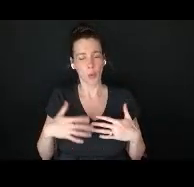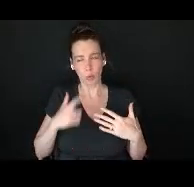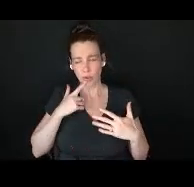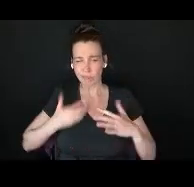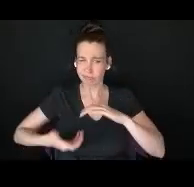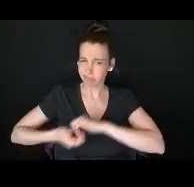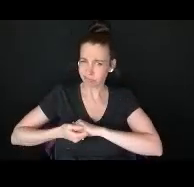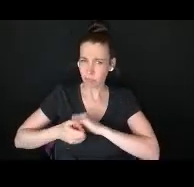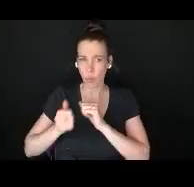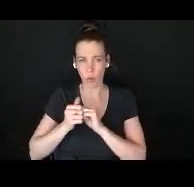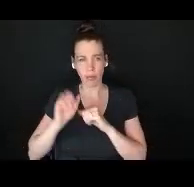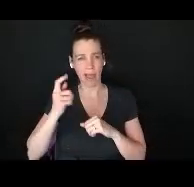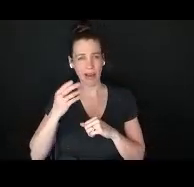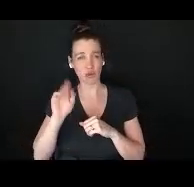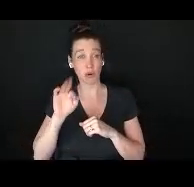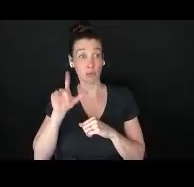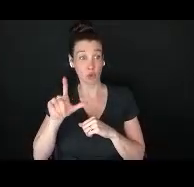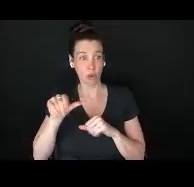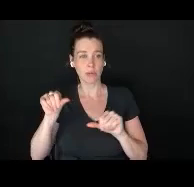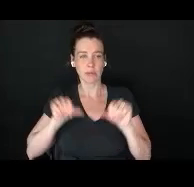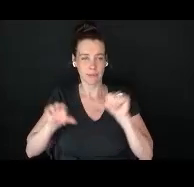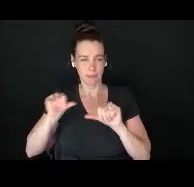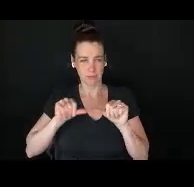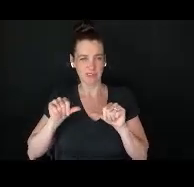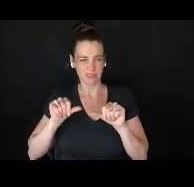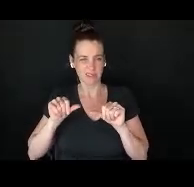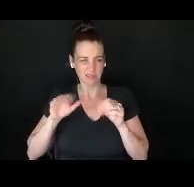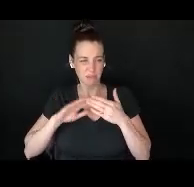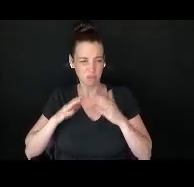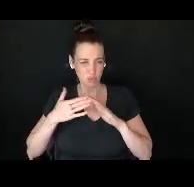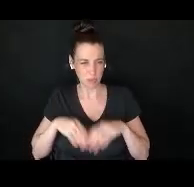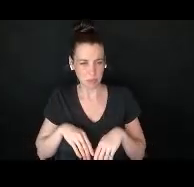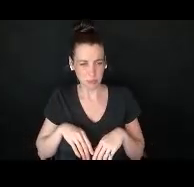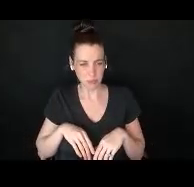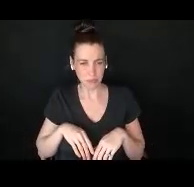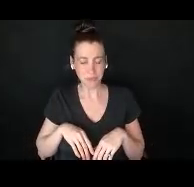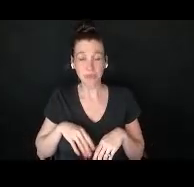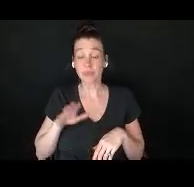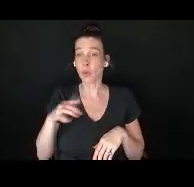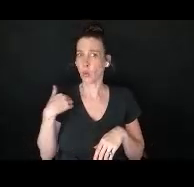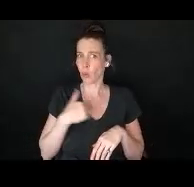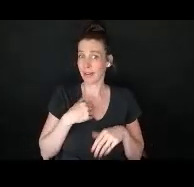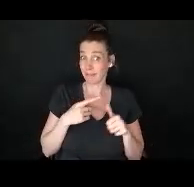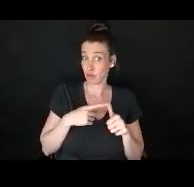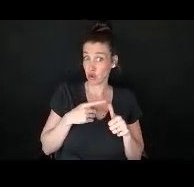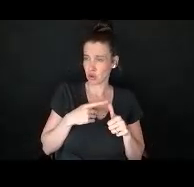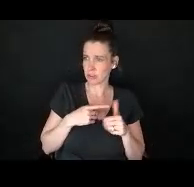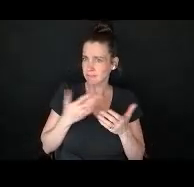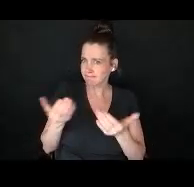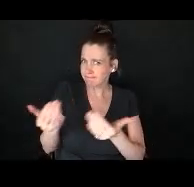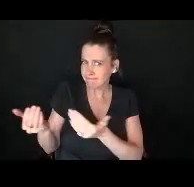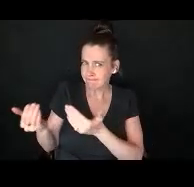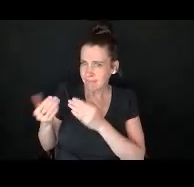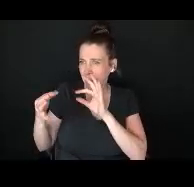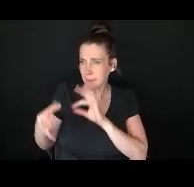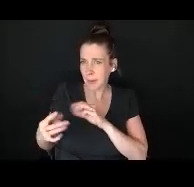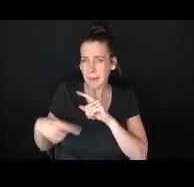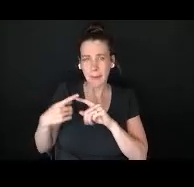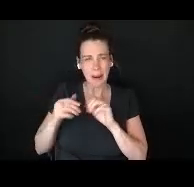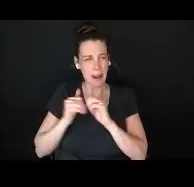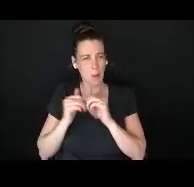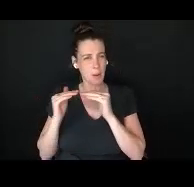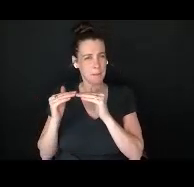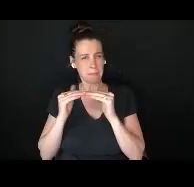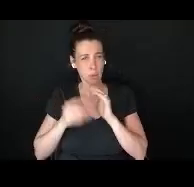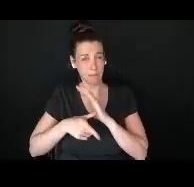extramural scientific community. So NIH first solicited input on how peer review could